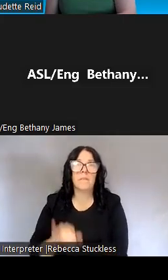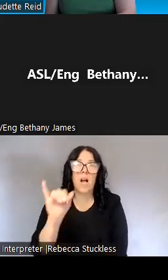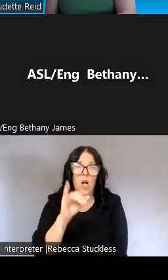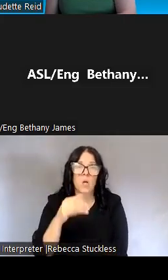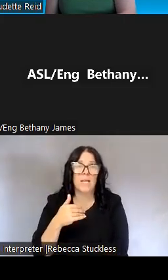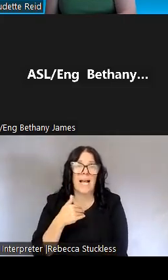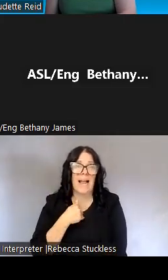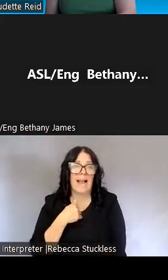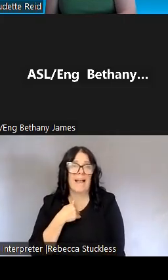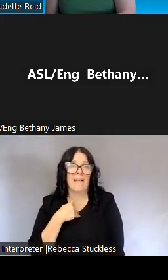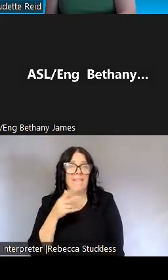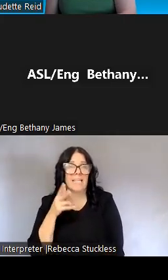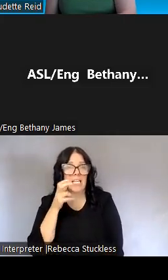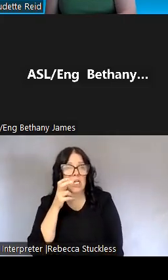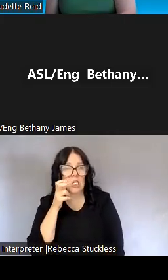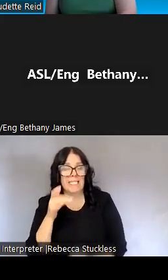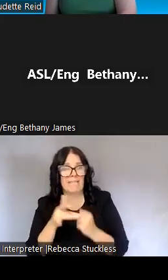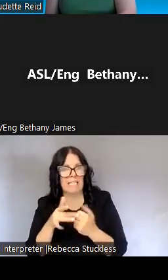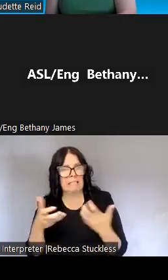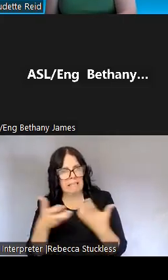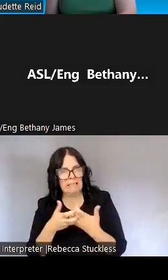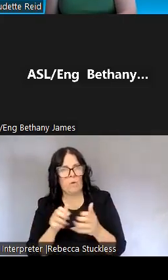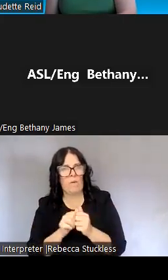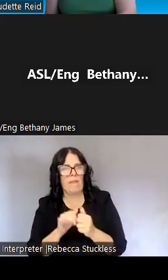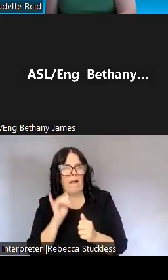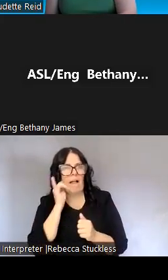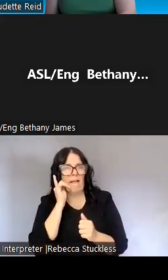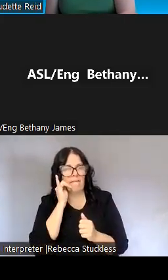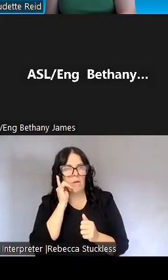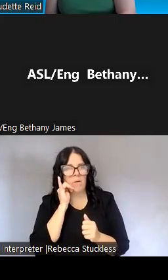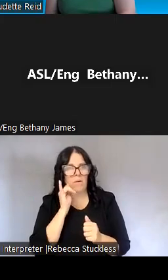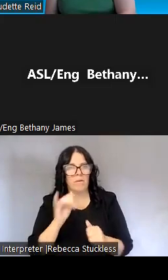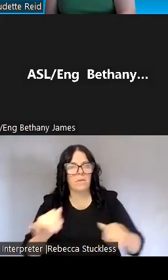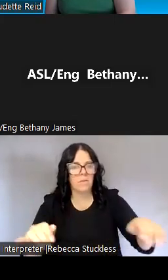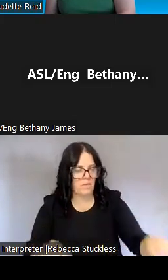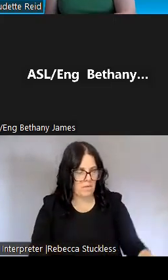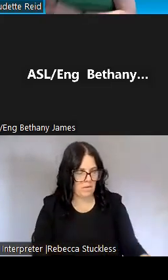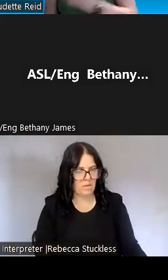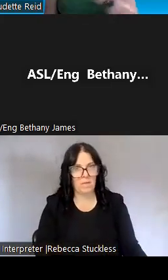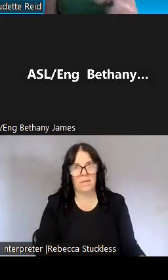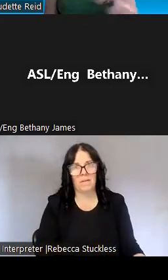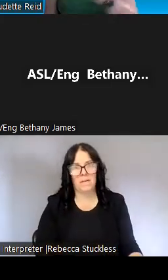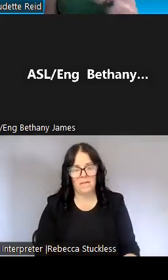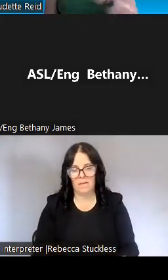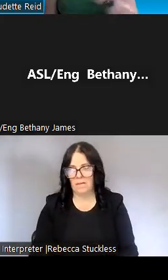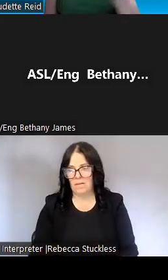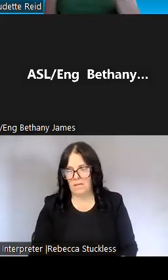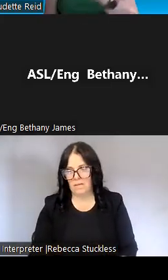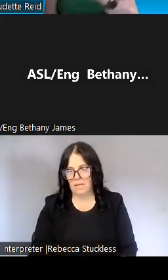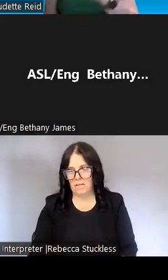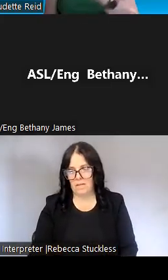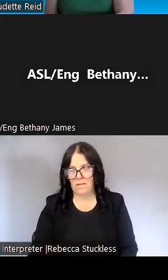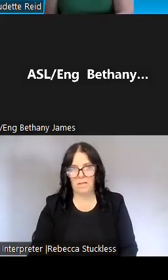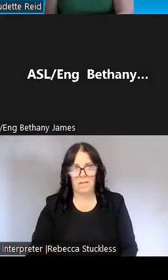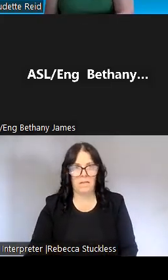list of some of these hearing aids that are designed to be made to work